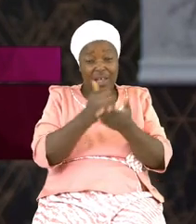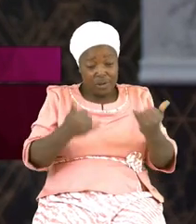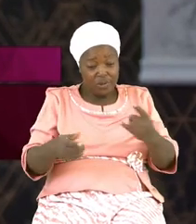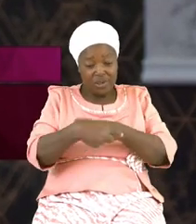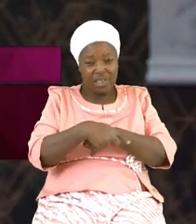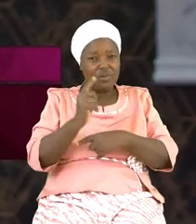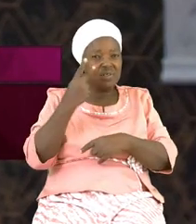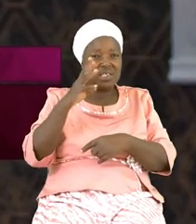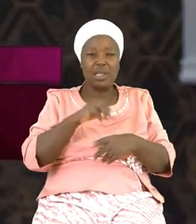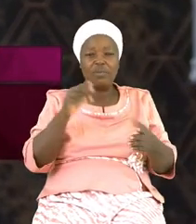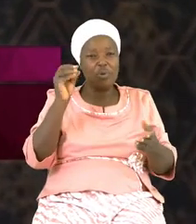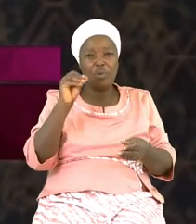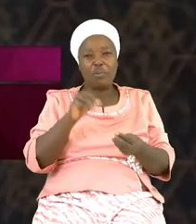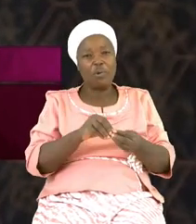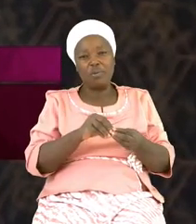more.